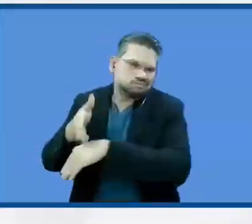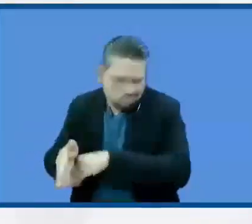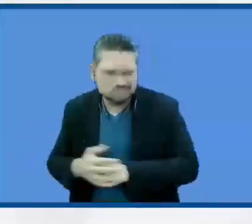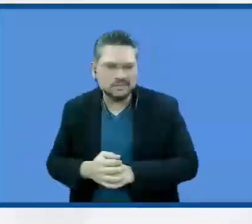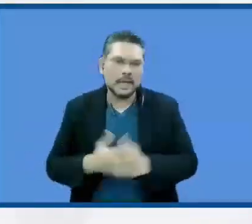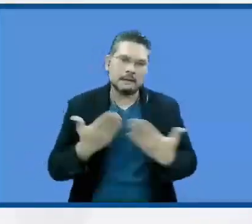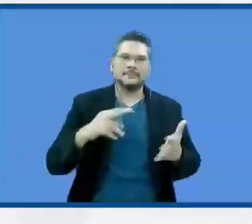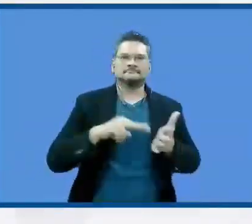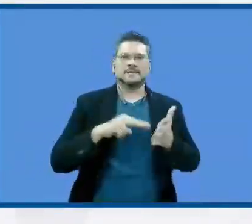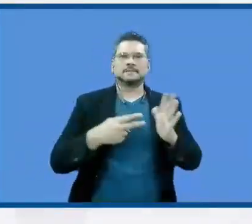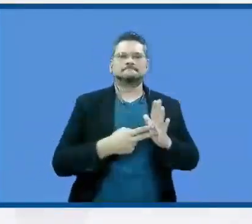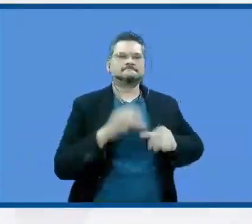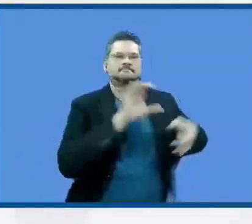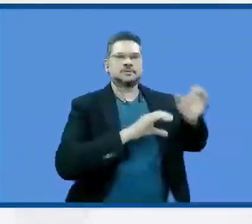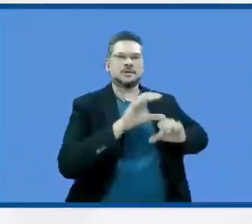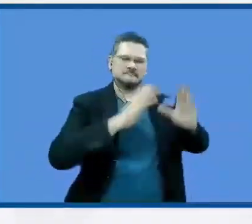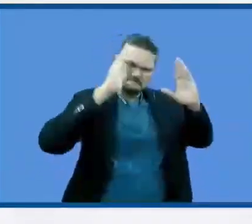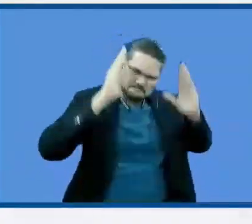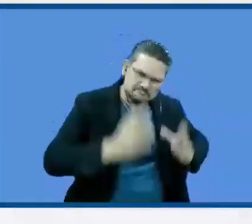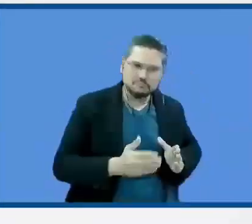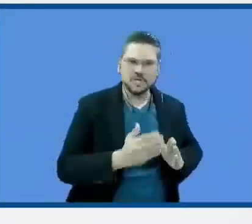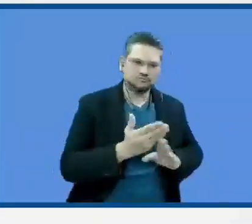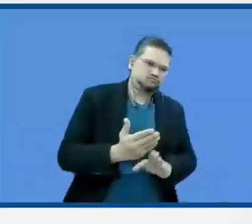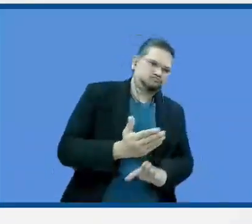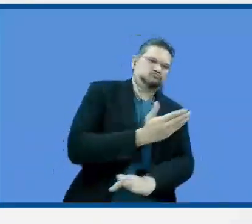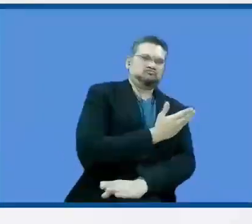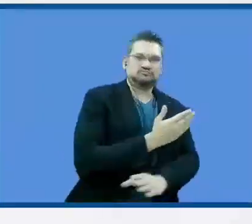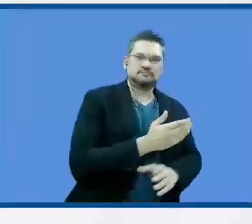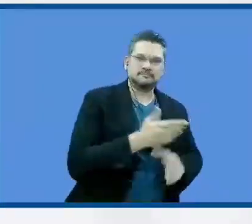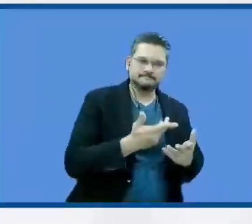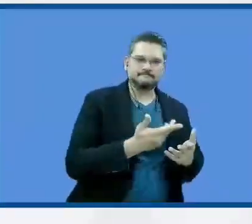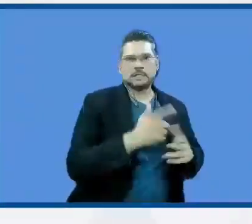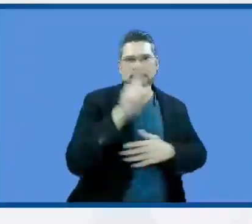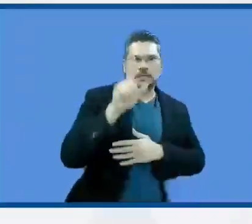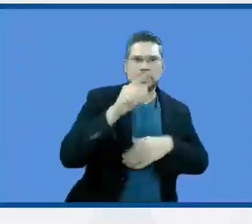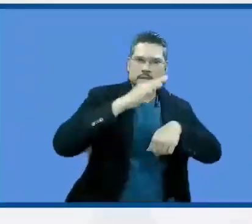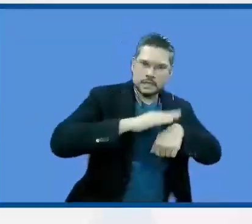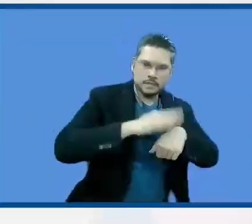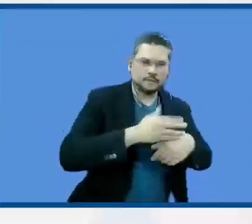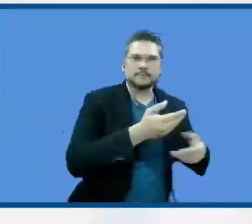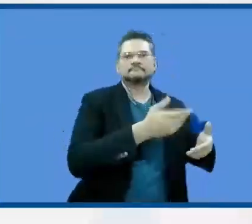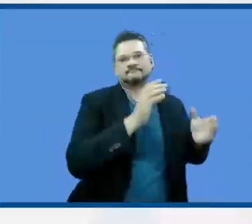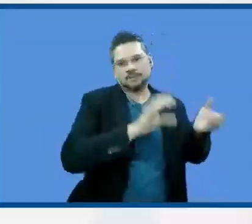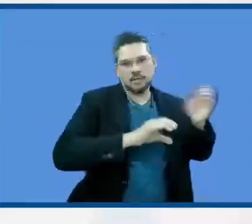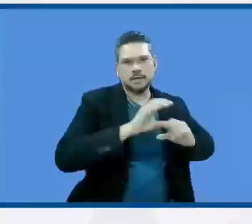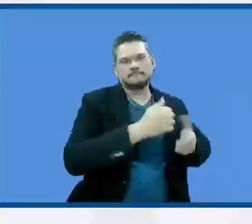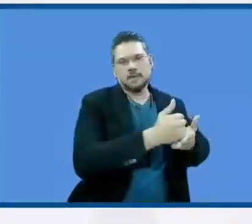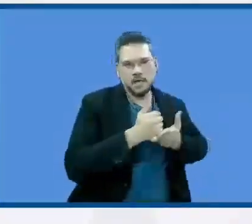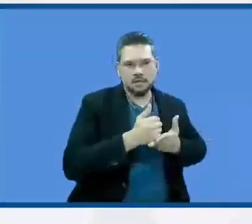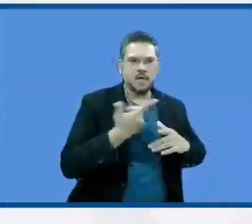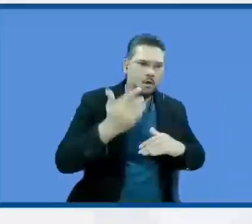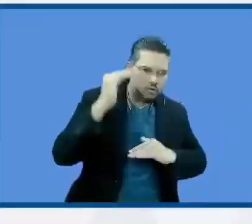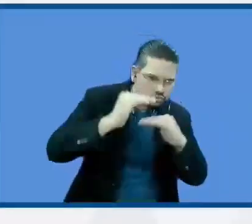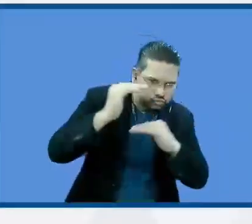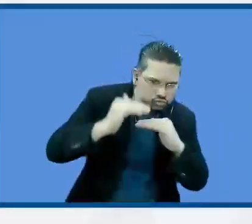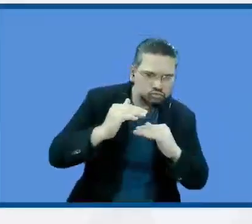at the start to anticipate the cascading effects, suggest mitigation strategies, and plan